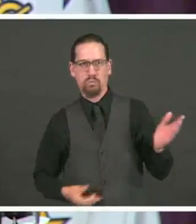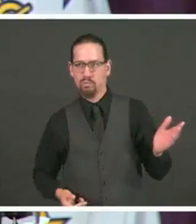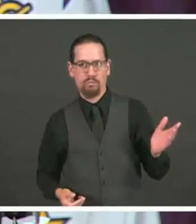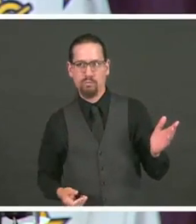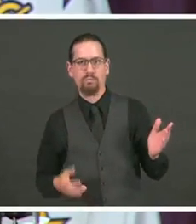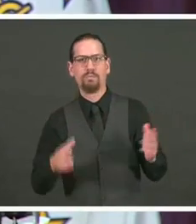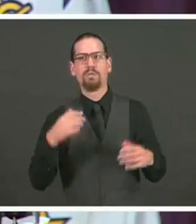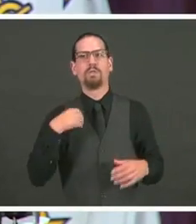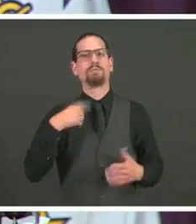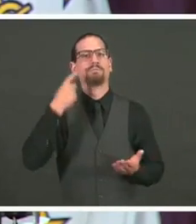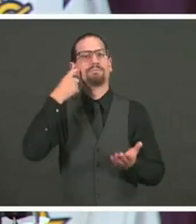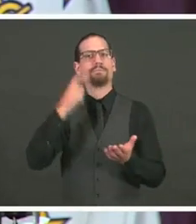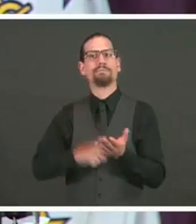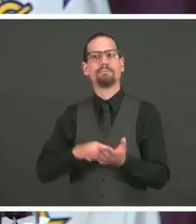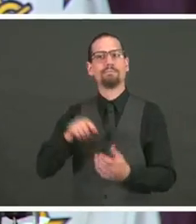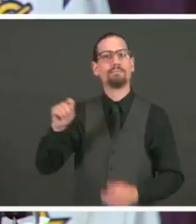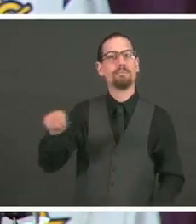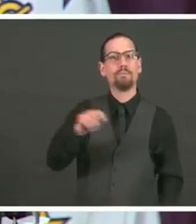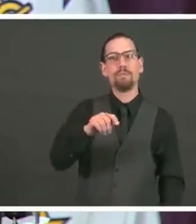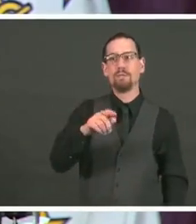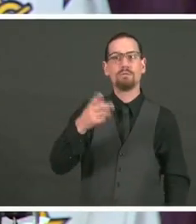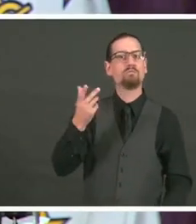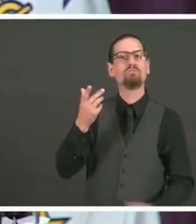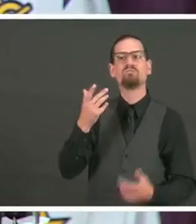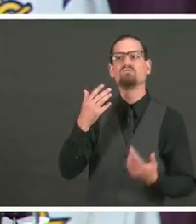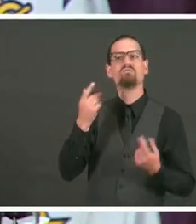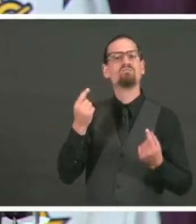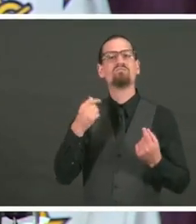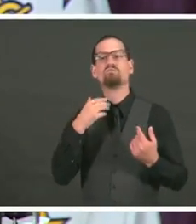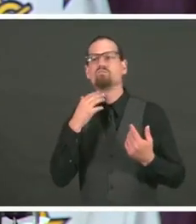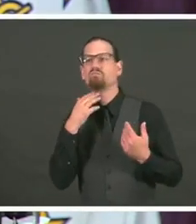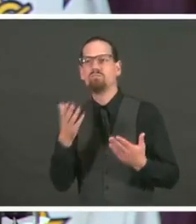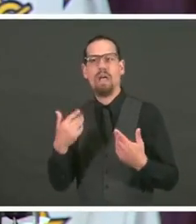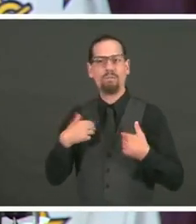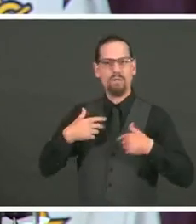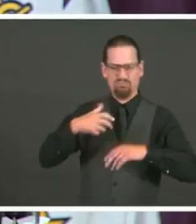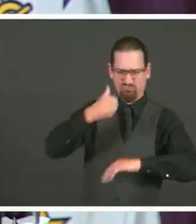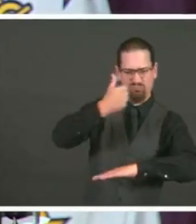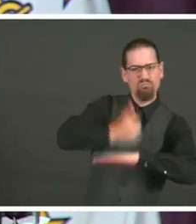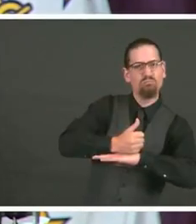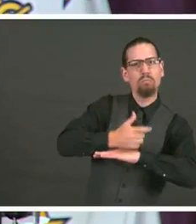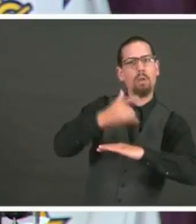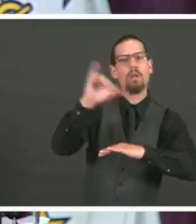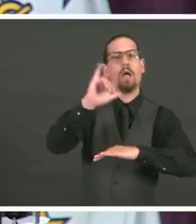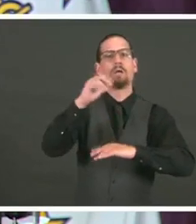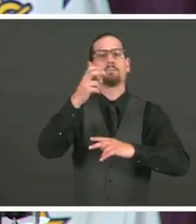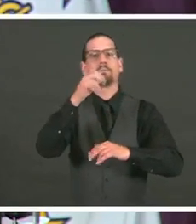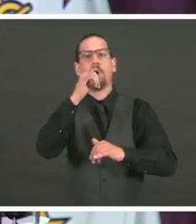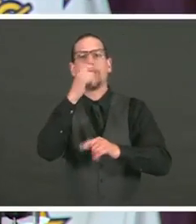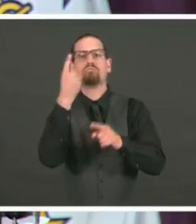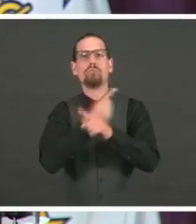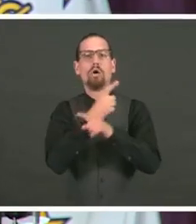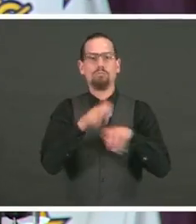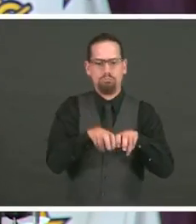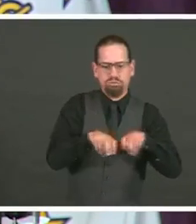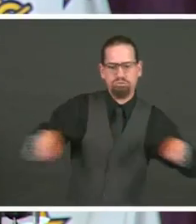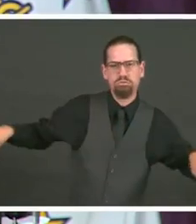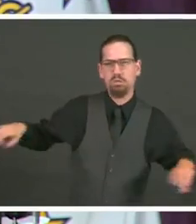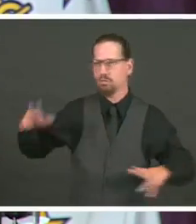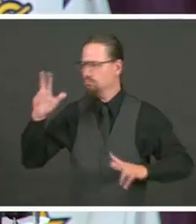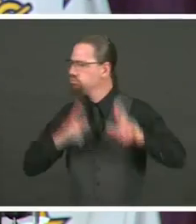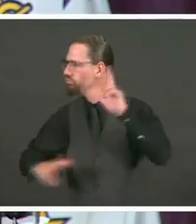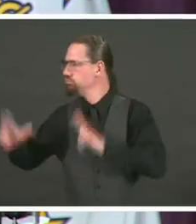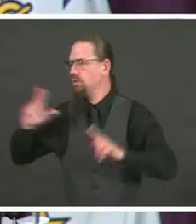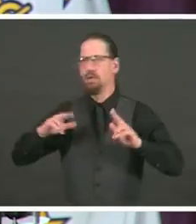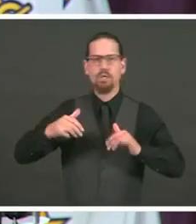is crystal clear. I could understand 1%, 2%, 5%, 20%. We have been